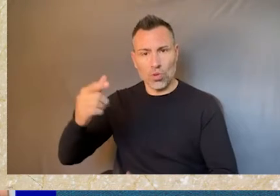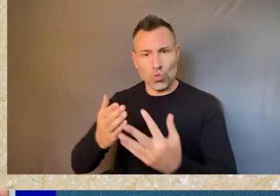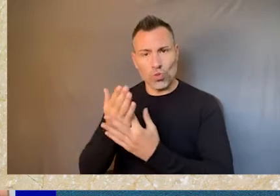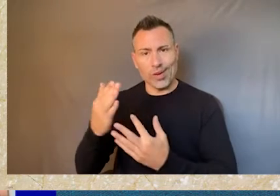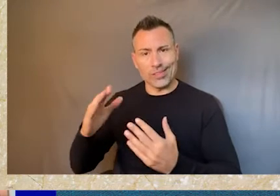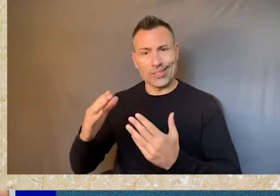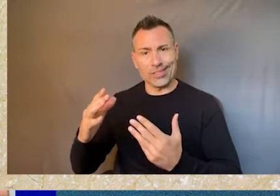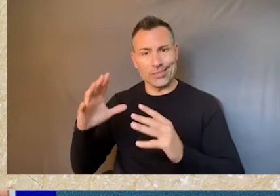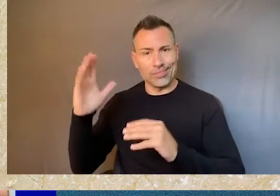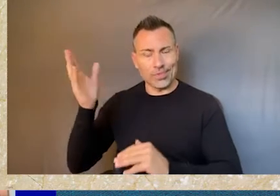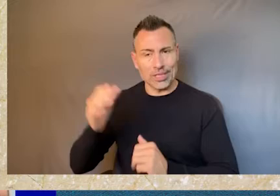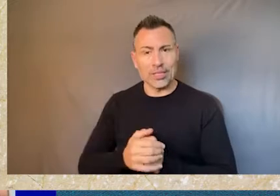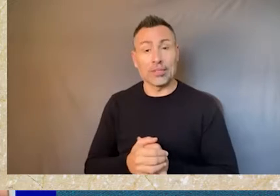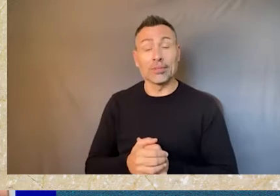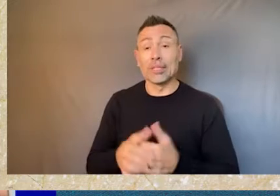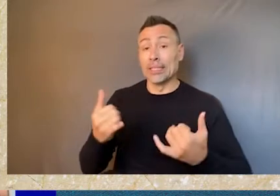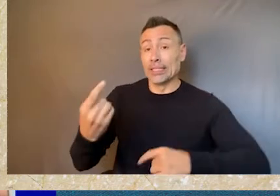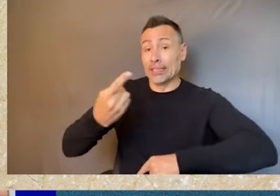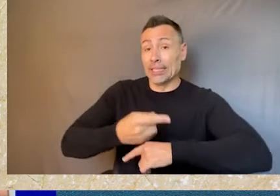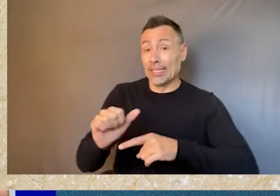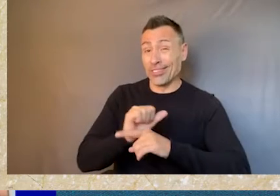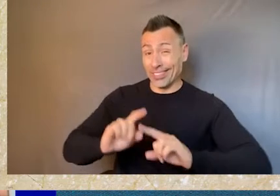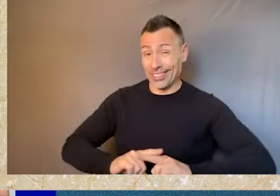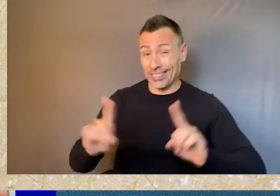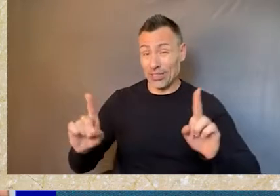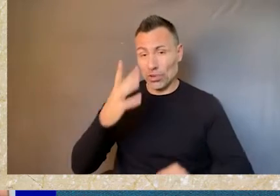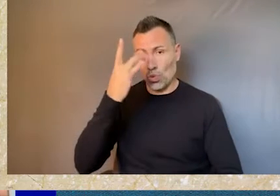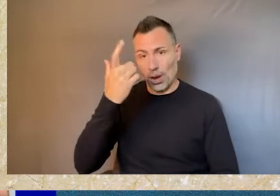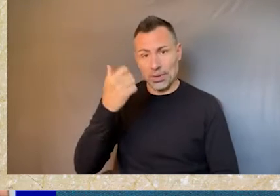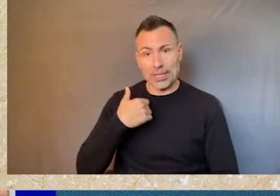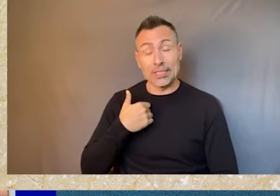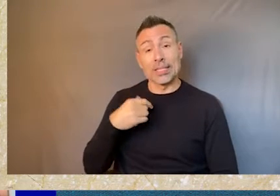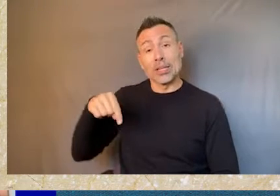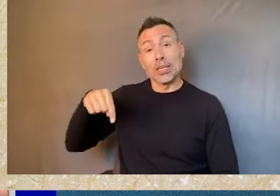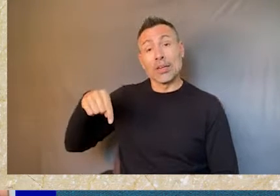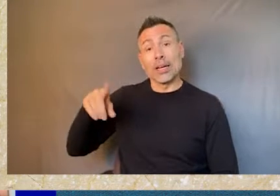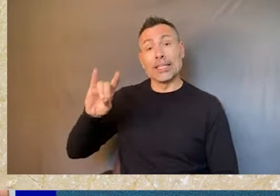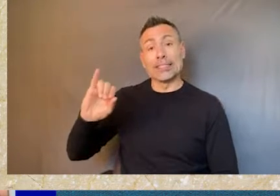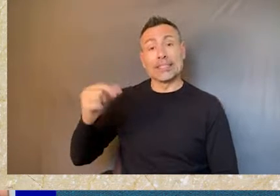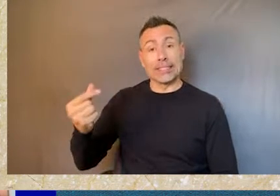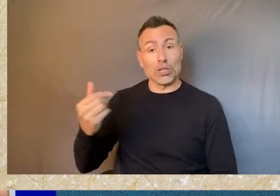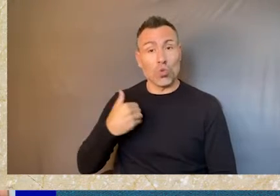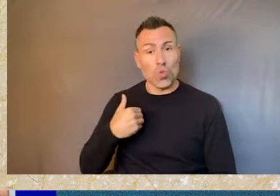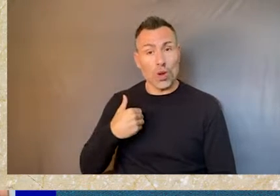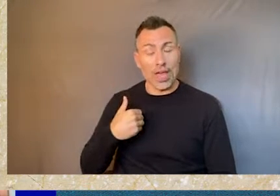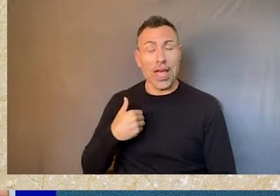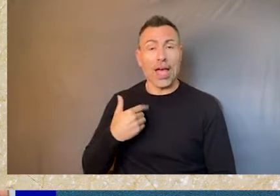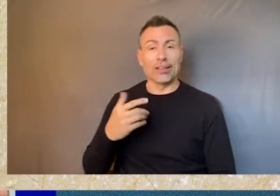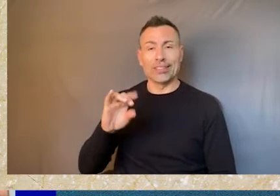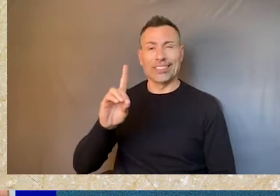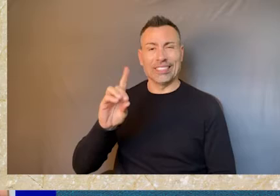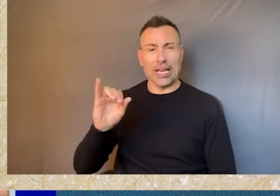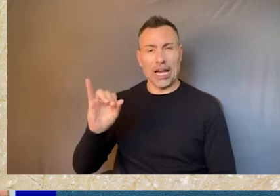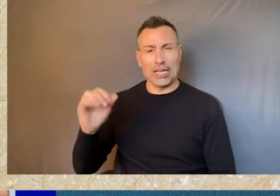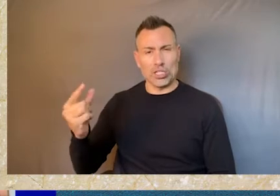training. At DIG, we have a summer internship program with several interns that range in age from high school students to graduate